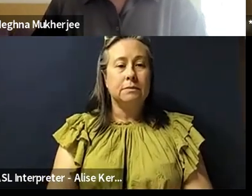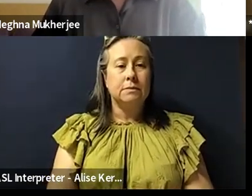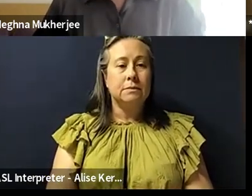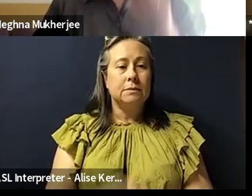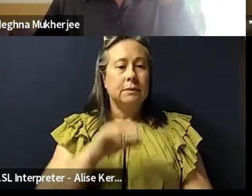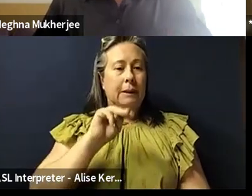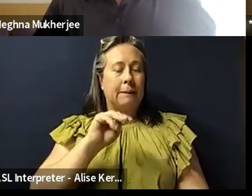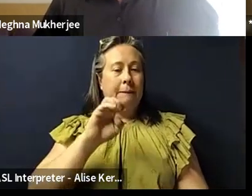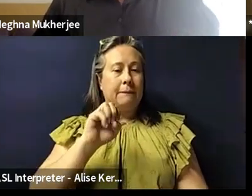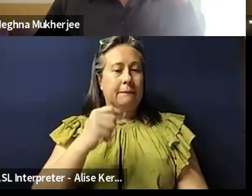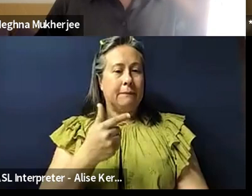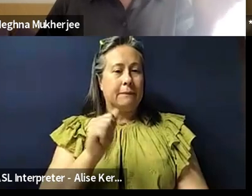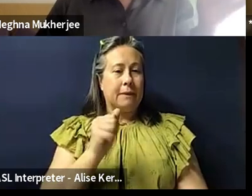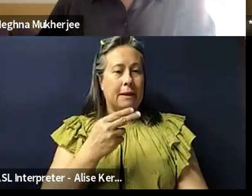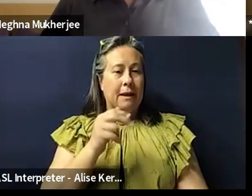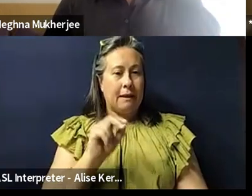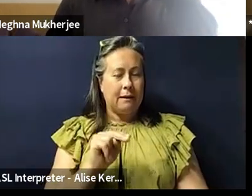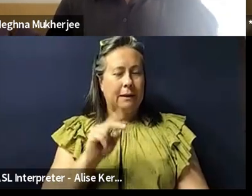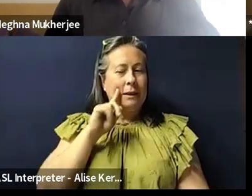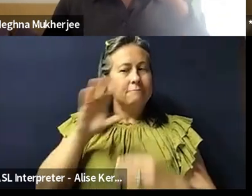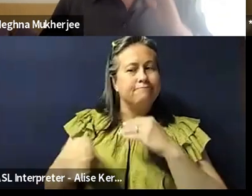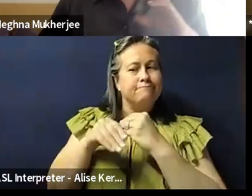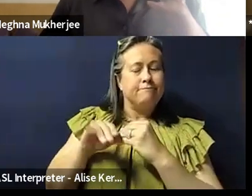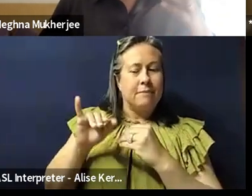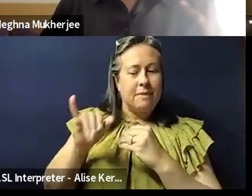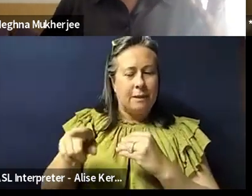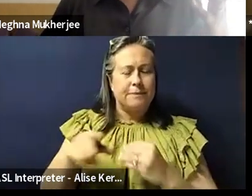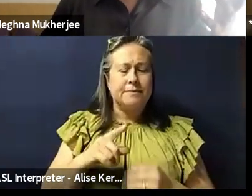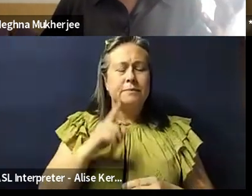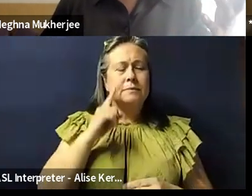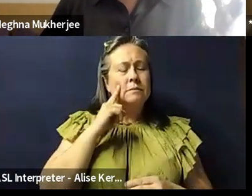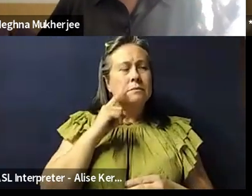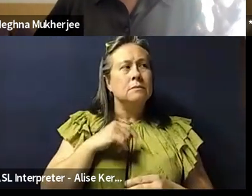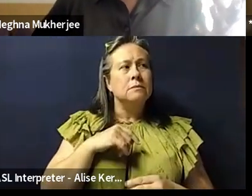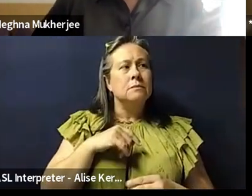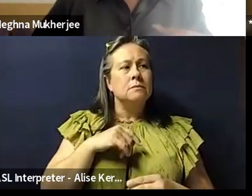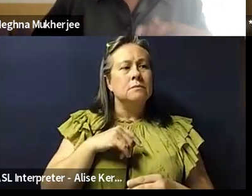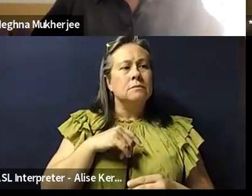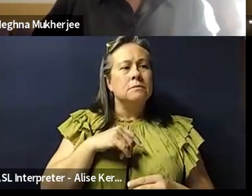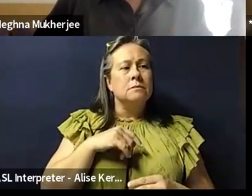I think adding to that, I think also shifting from seeing